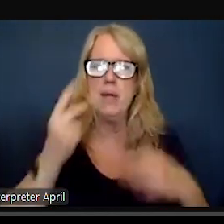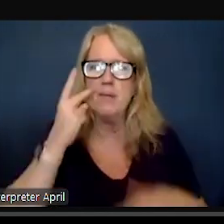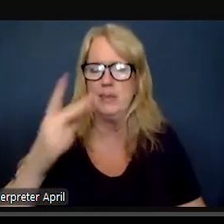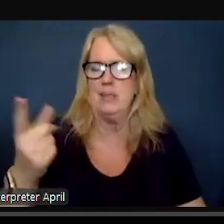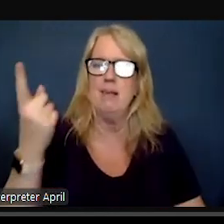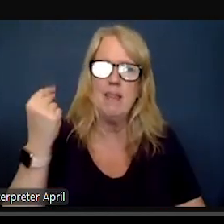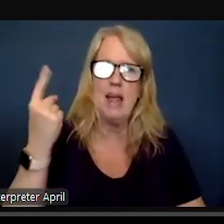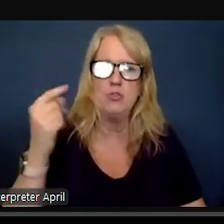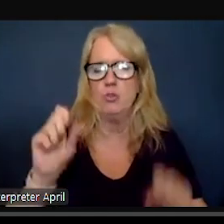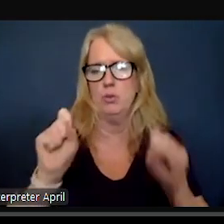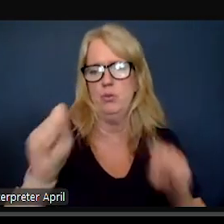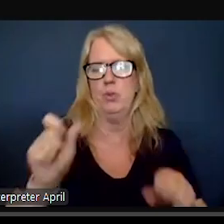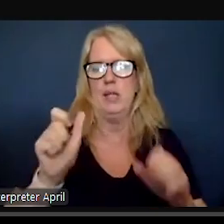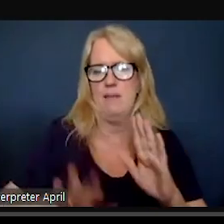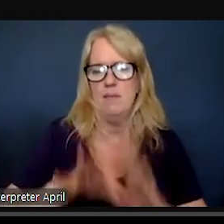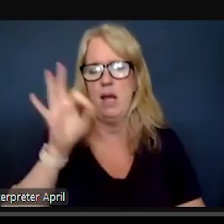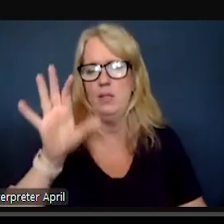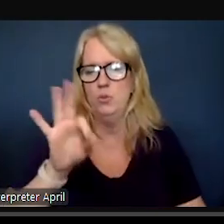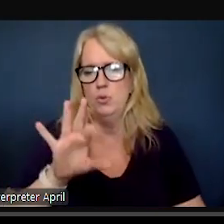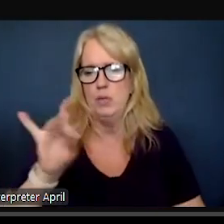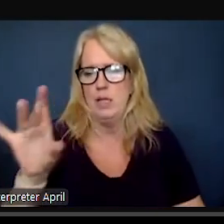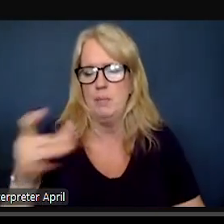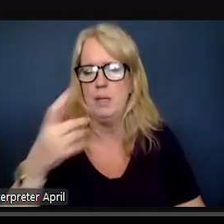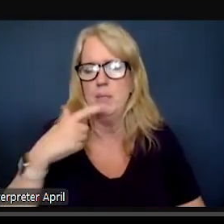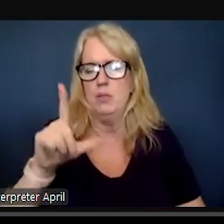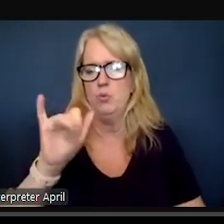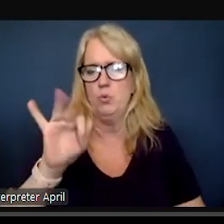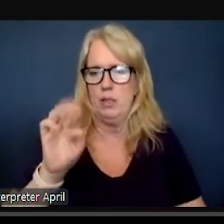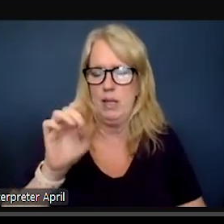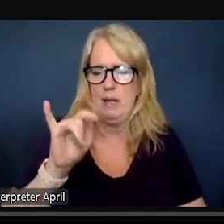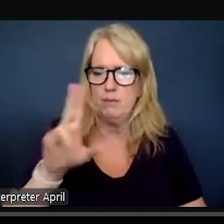year. You can find it by going to